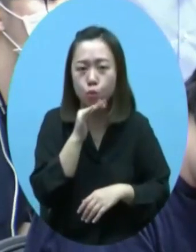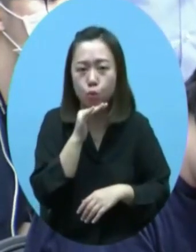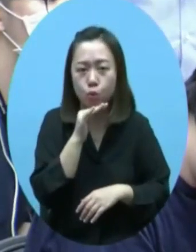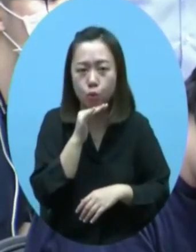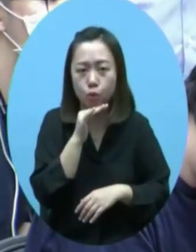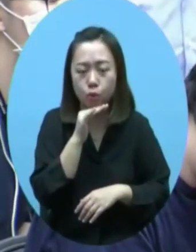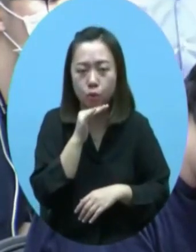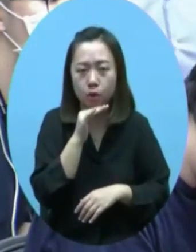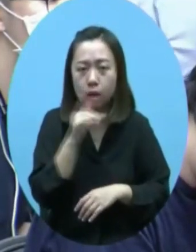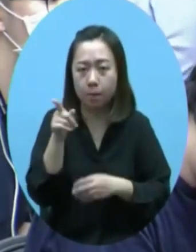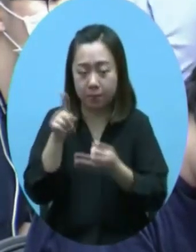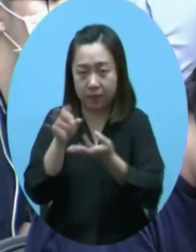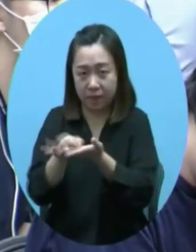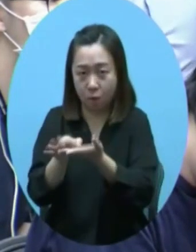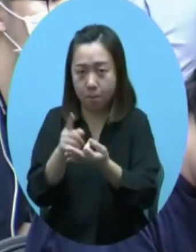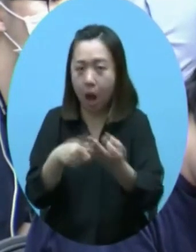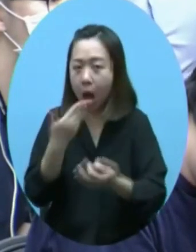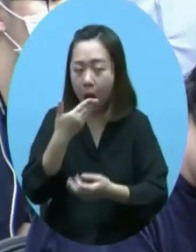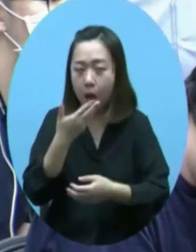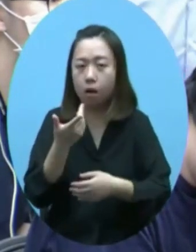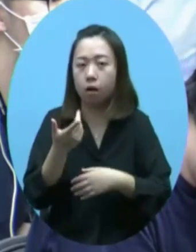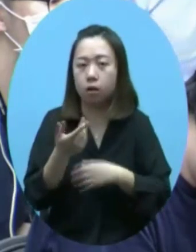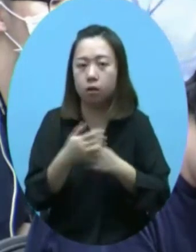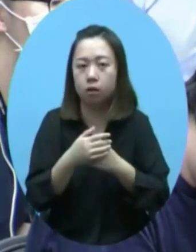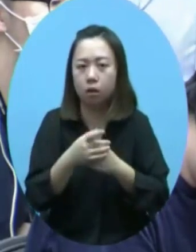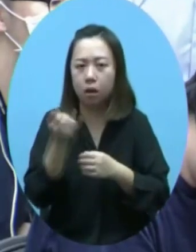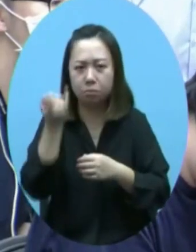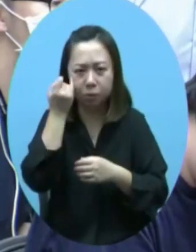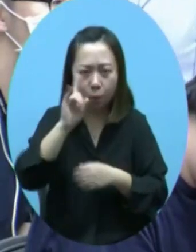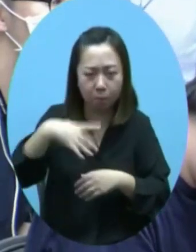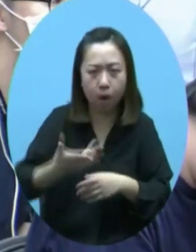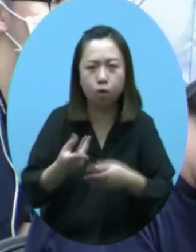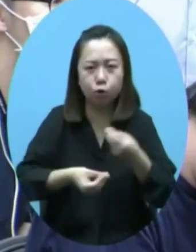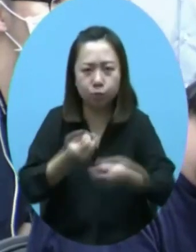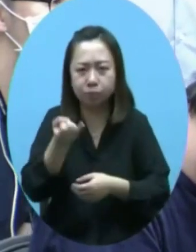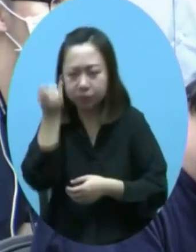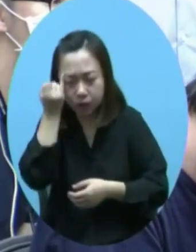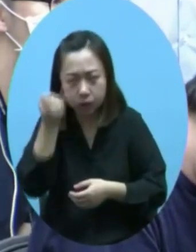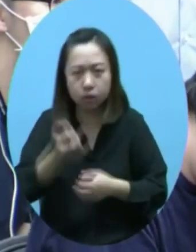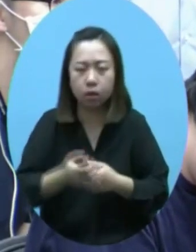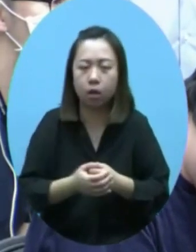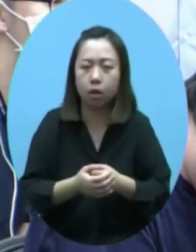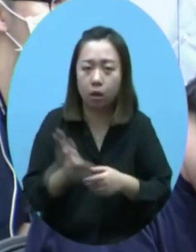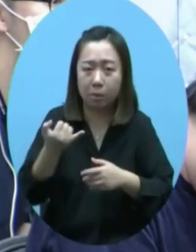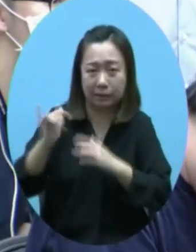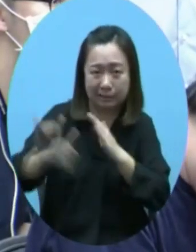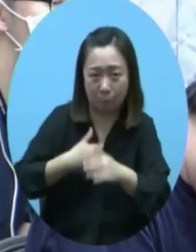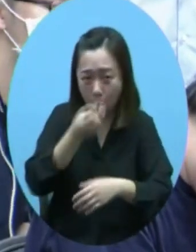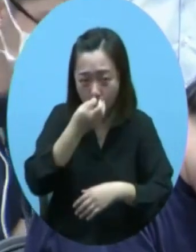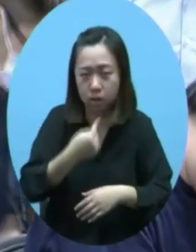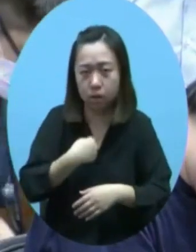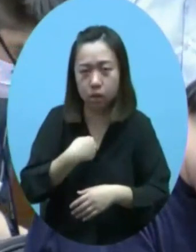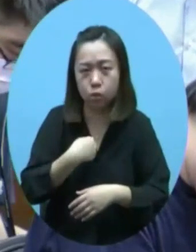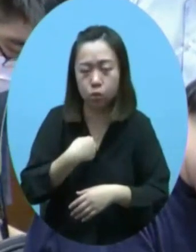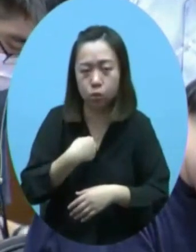And also, experts have said that people coming from Kazakhstan, this mysterious pneumonia there, for